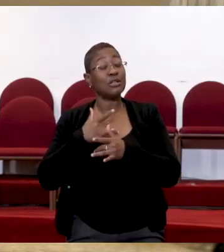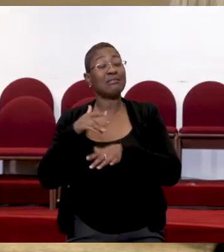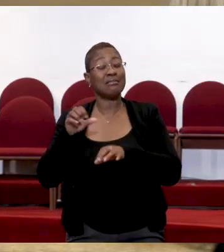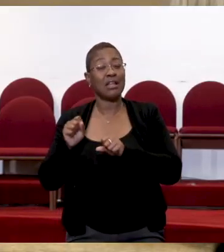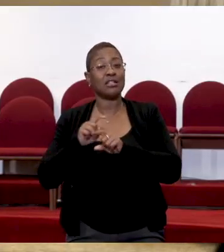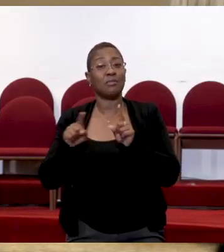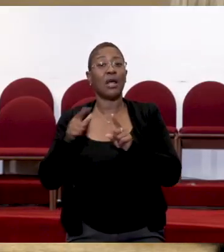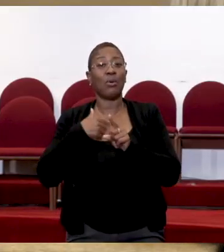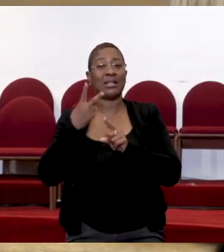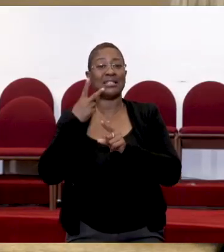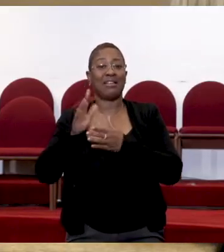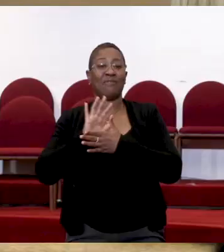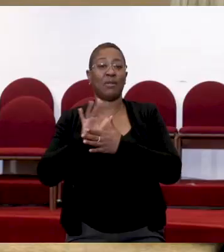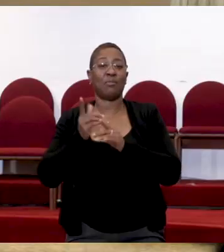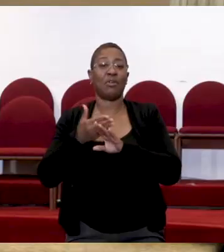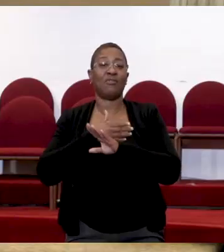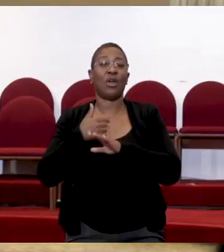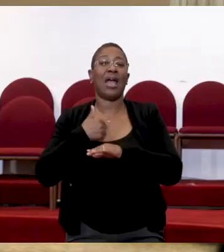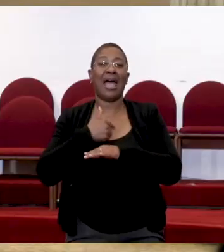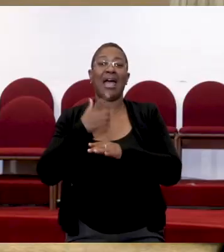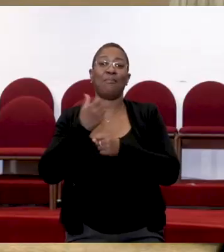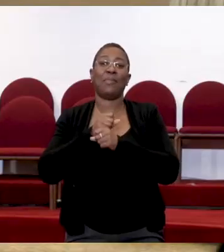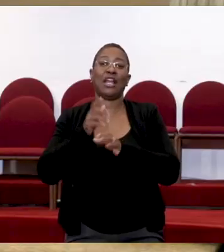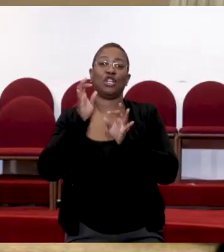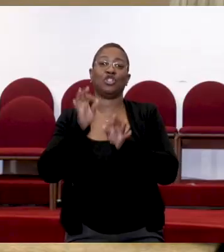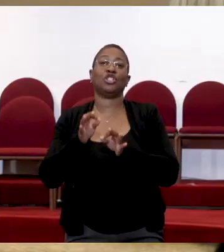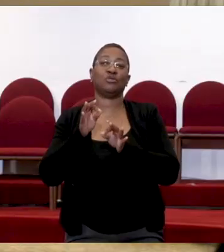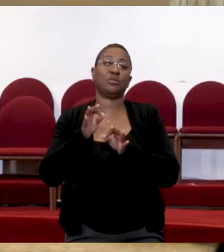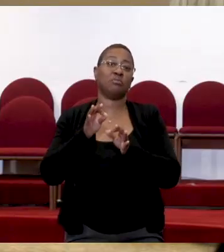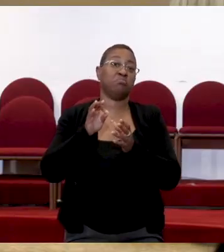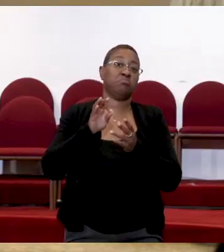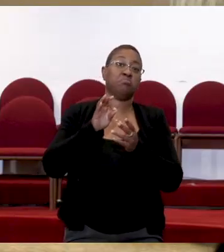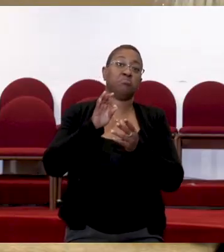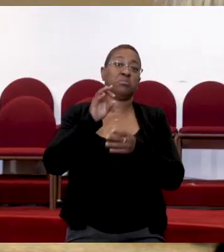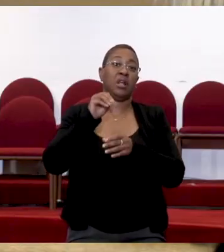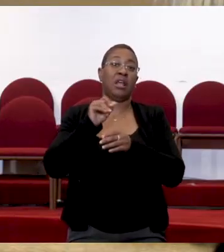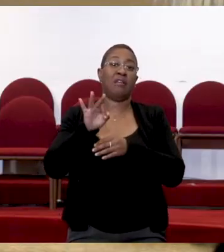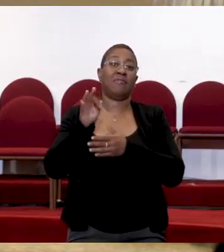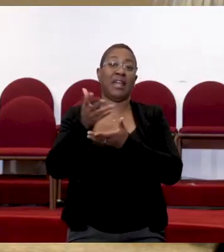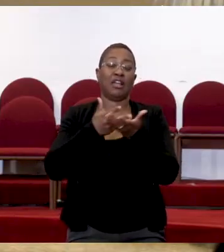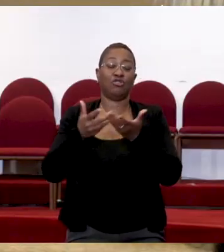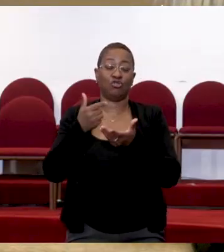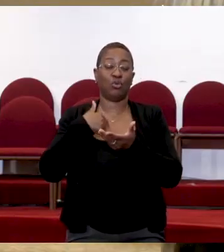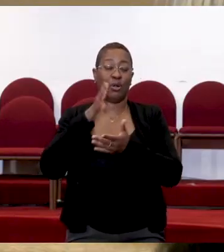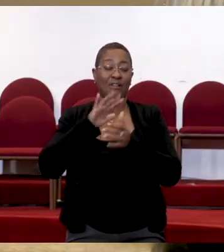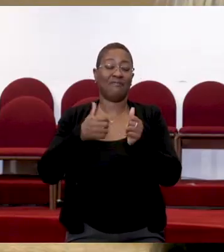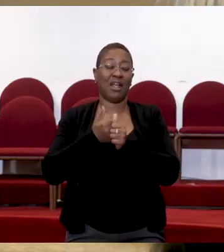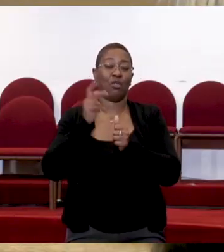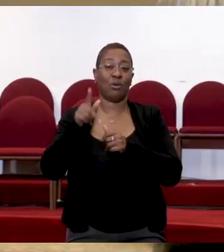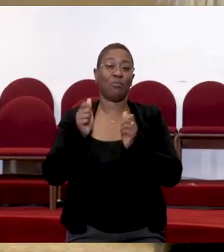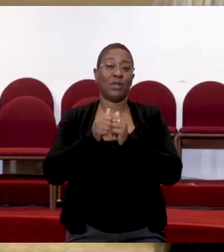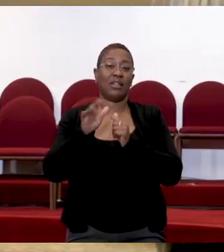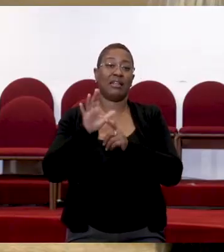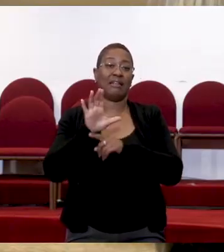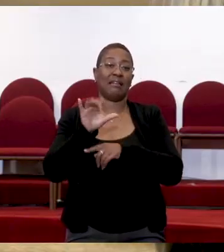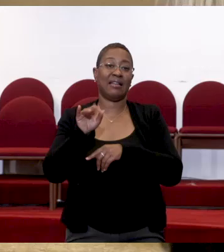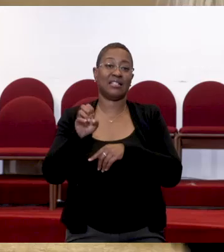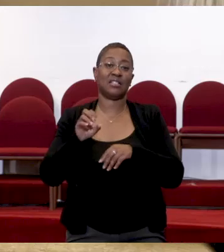to see video before I reach a judgment on what the whole interaction was. So we will follow up on it promptly. Let's get your complaint